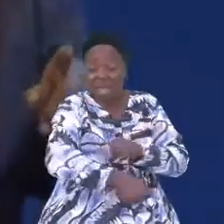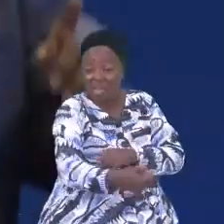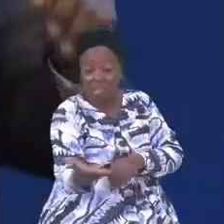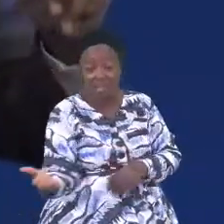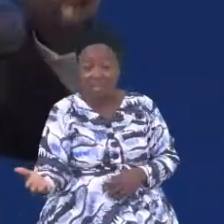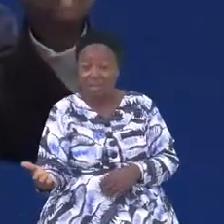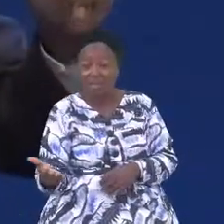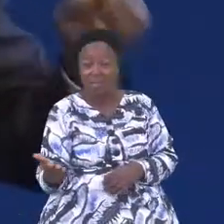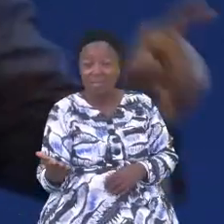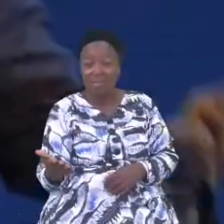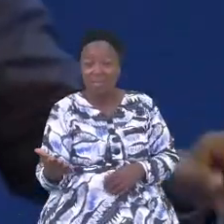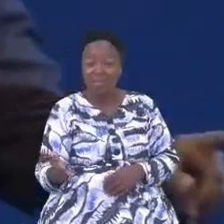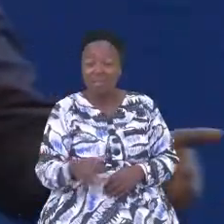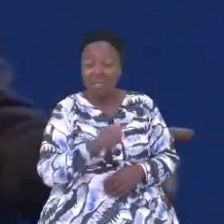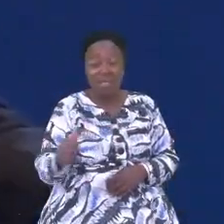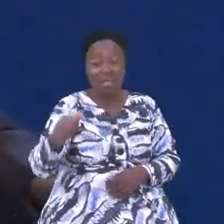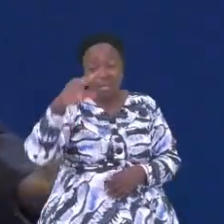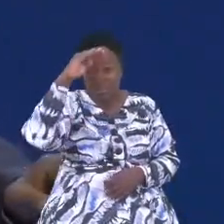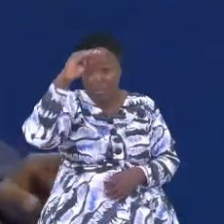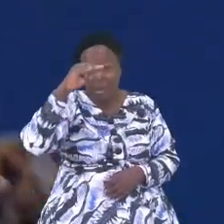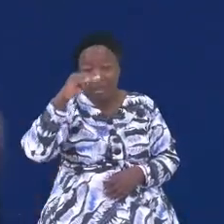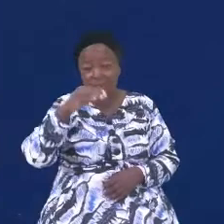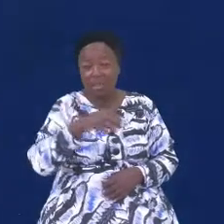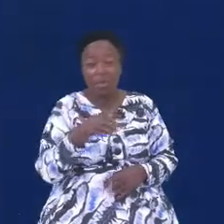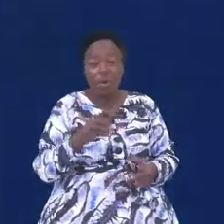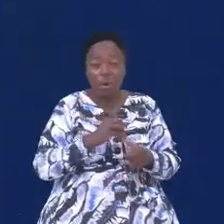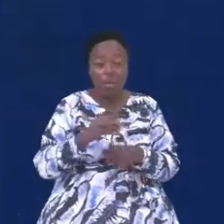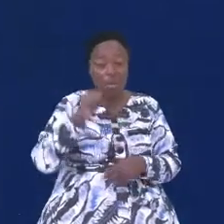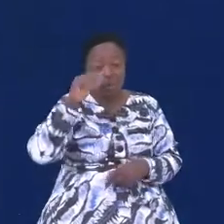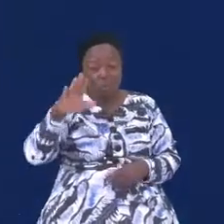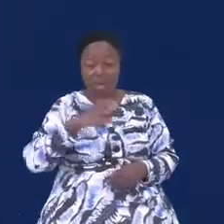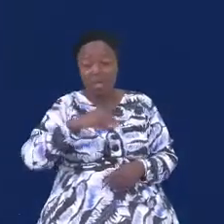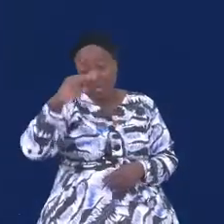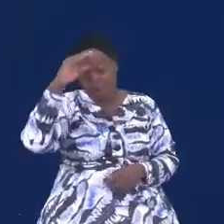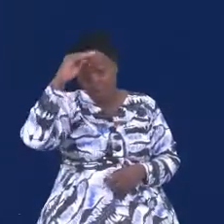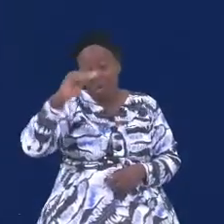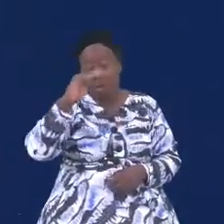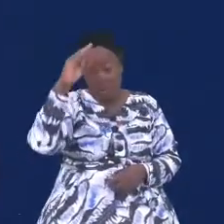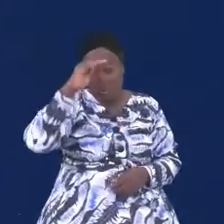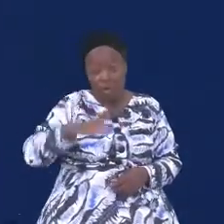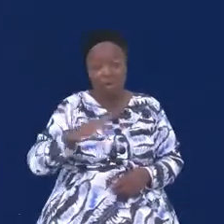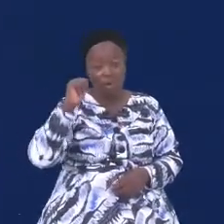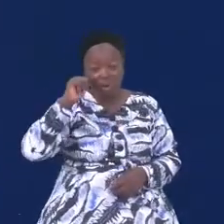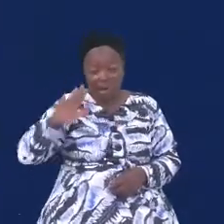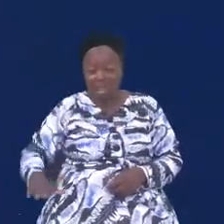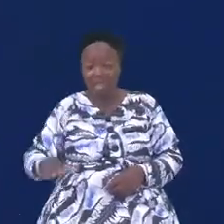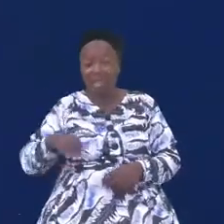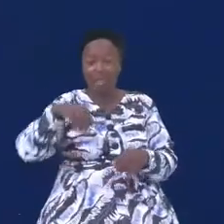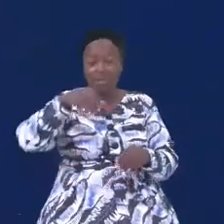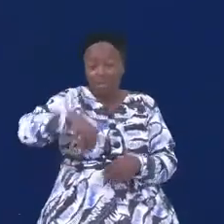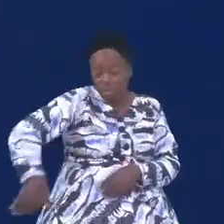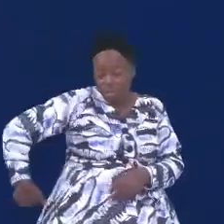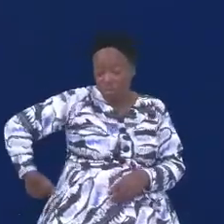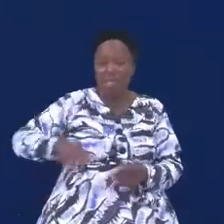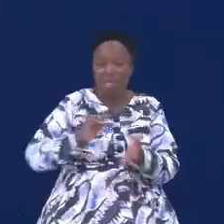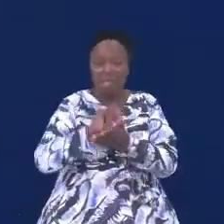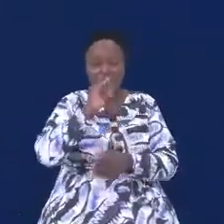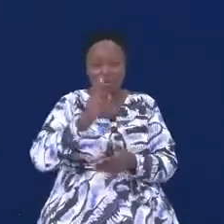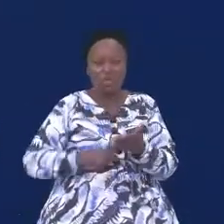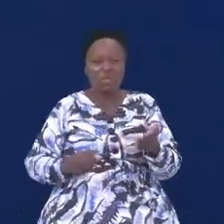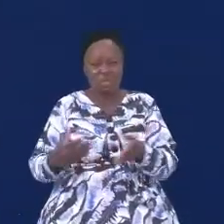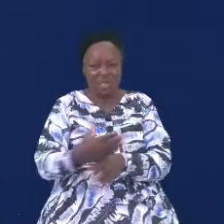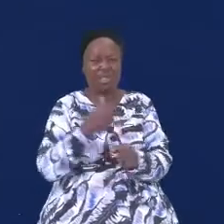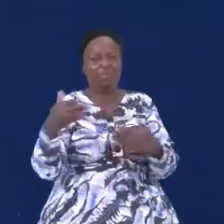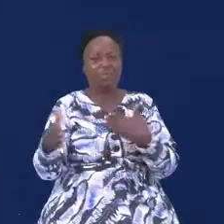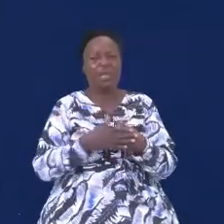Whatsoever a man, a woman, a boy, a girl sows, that's what they worry. But some